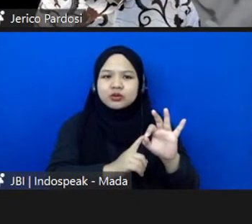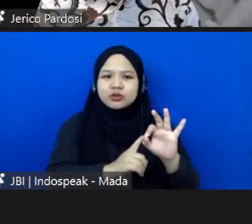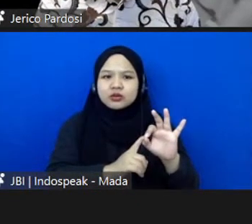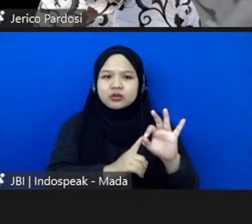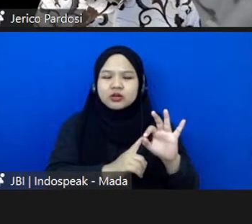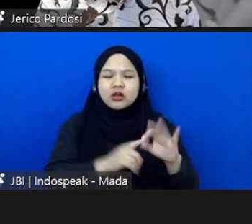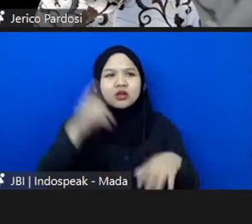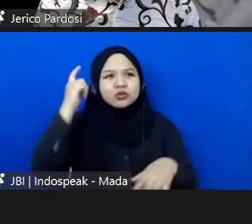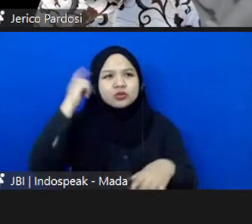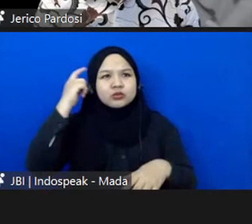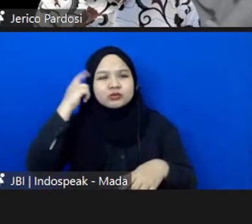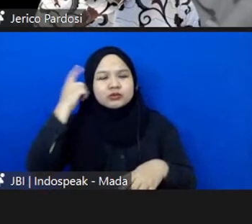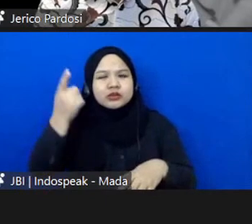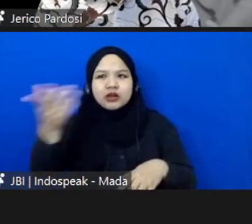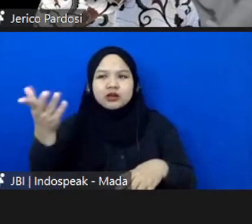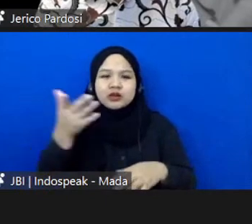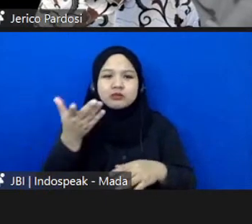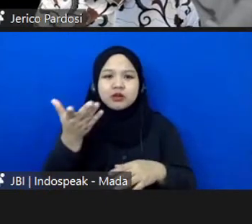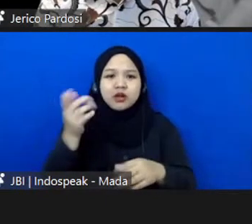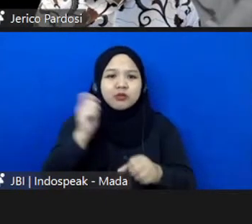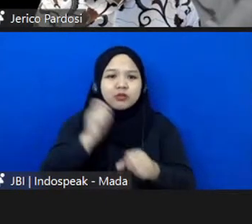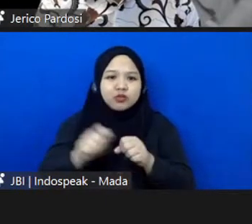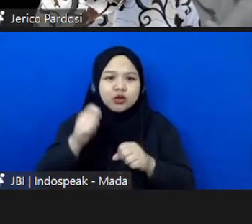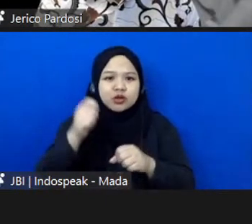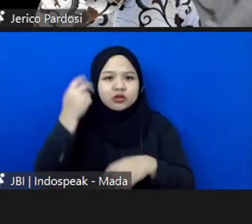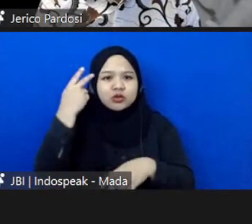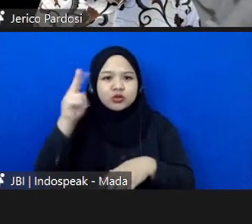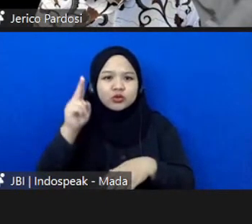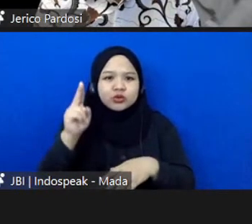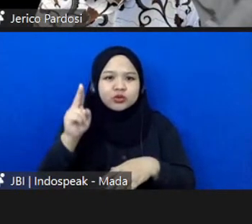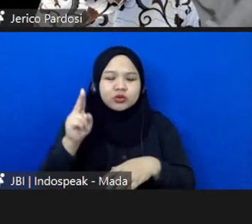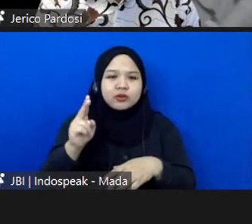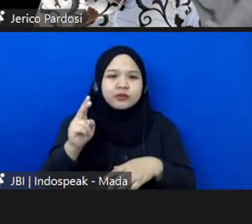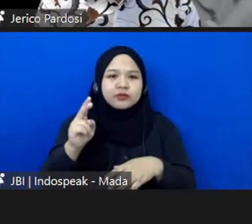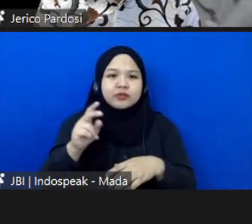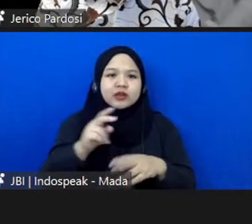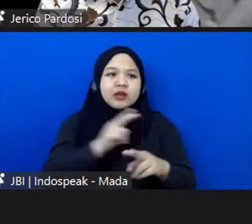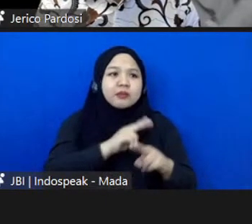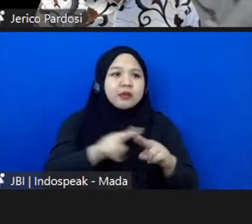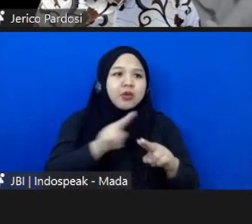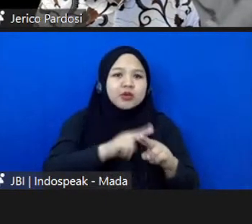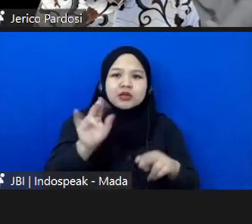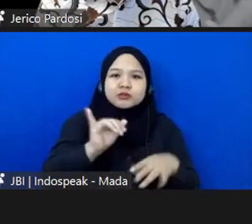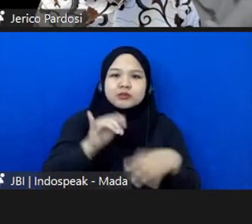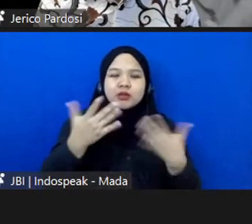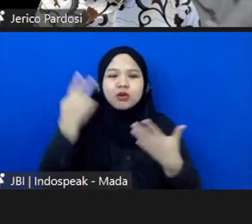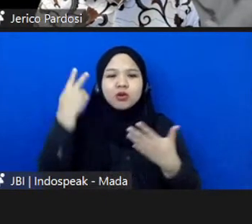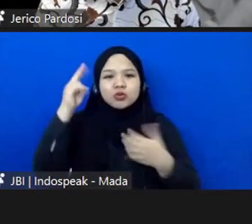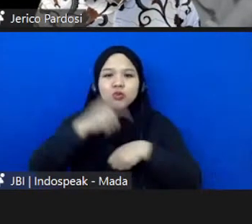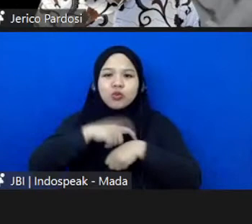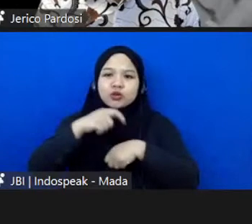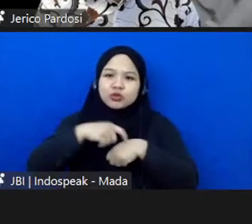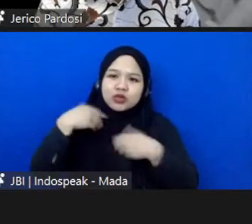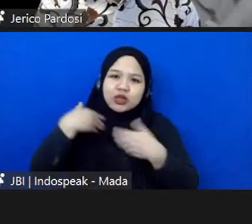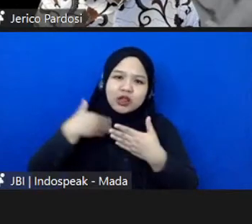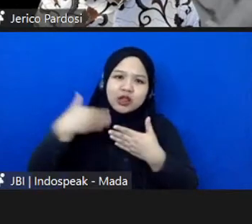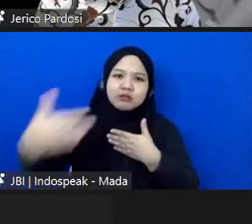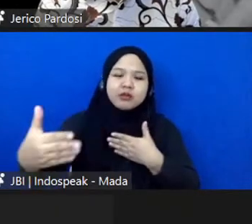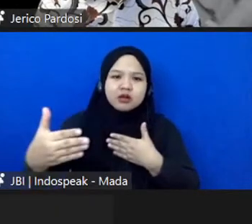assumptions that you are making in the type of care that, in the long-term care that they will